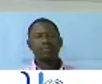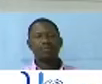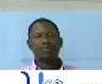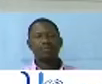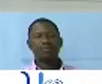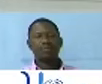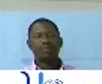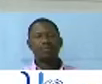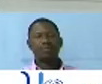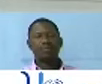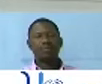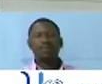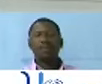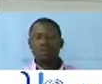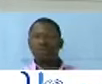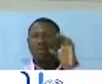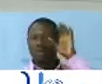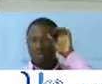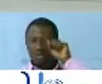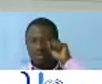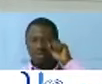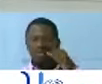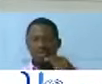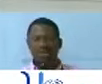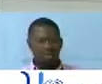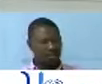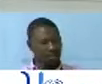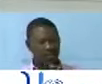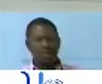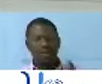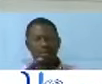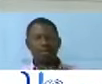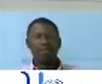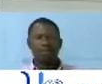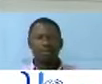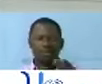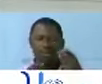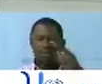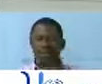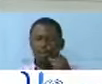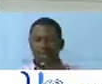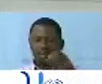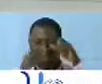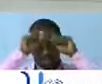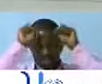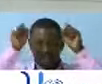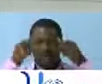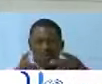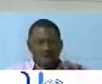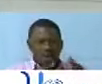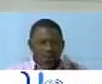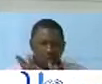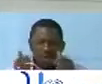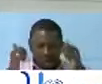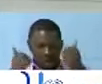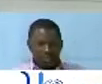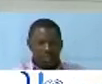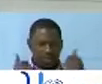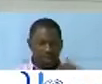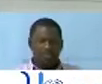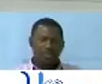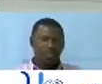affairs in the Gambia. Daliona lu leer li nga xamne mu ngi jëm ci wali mbiri loi fi ci